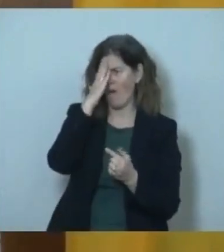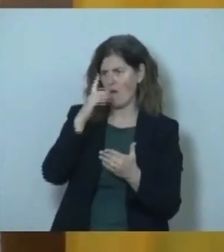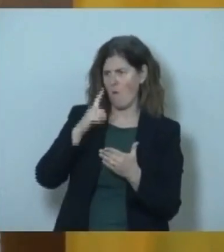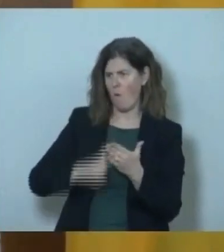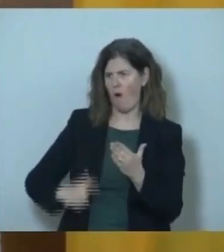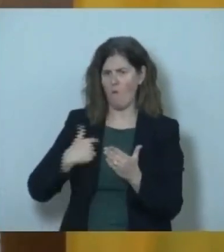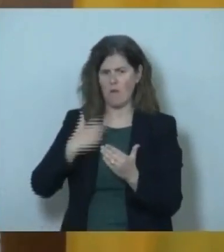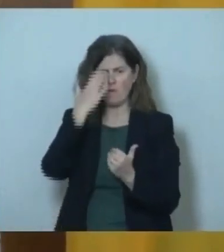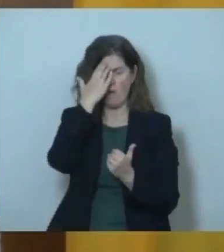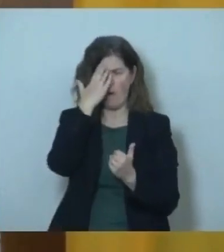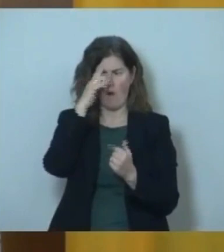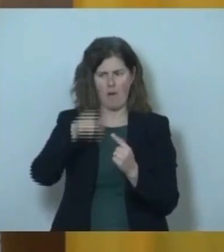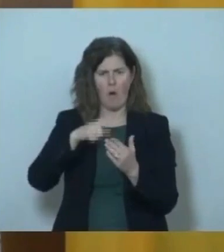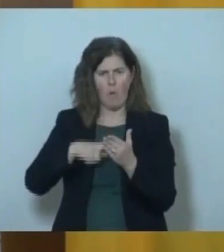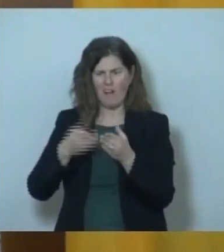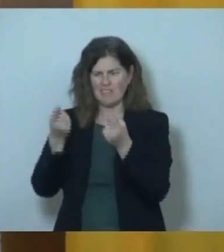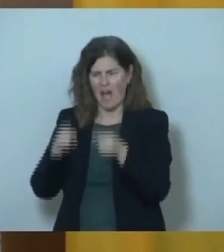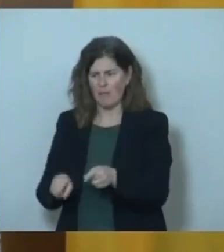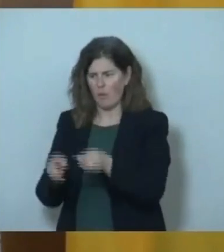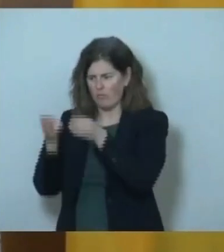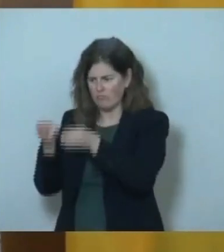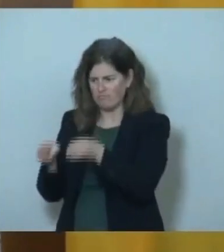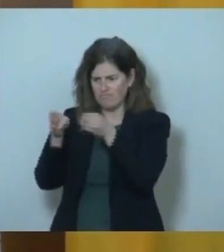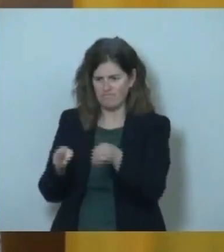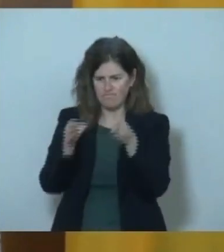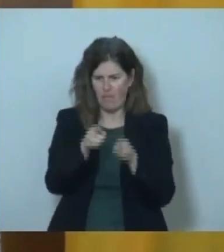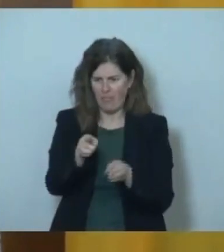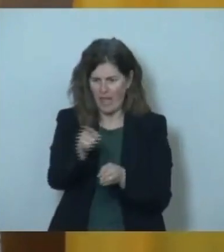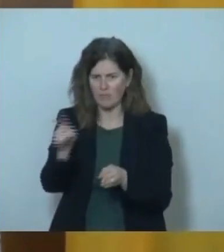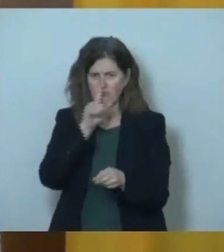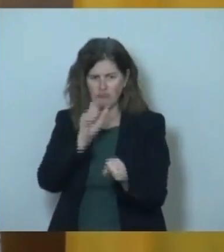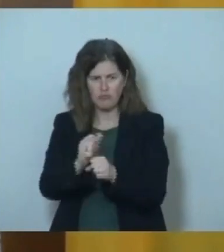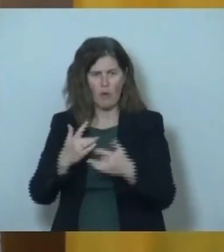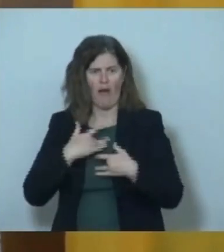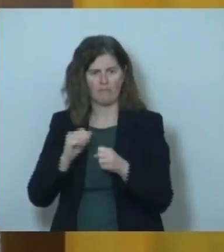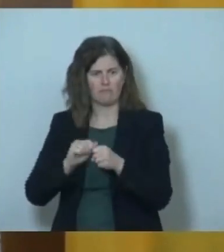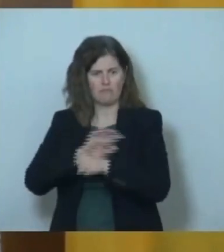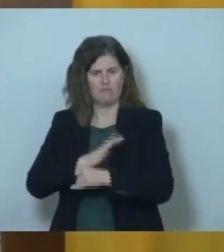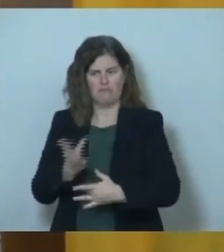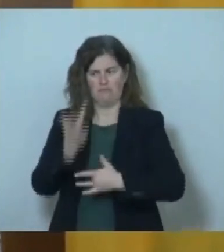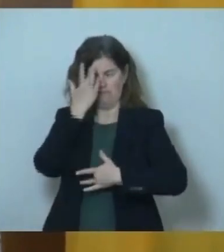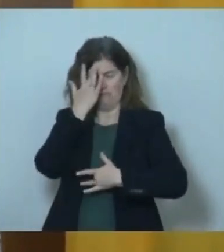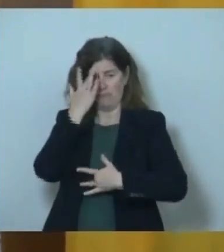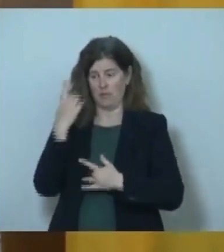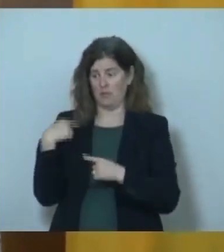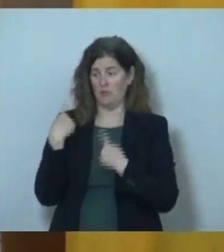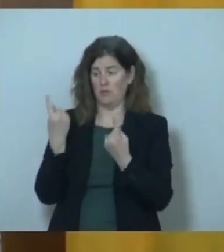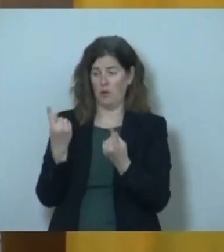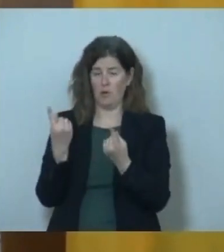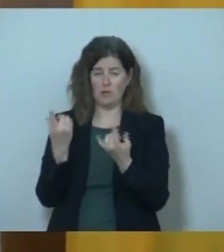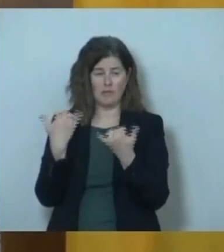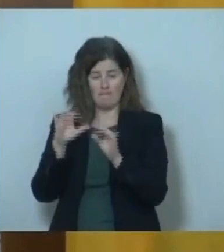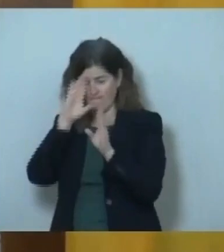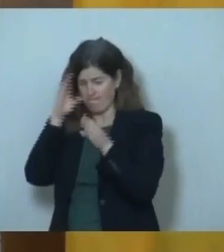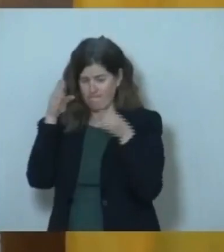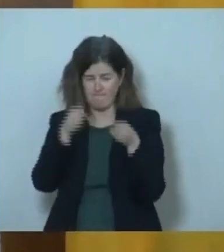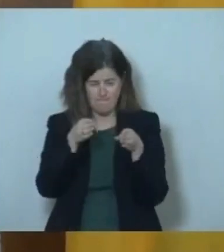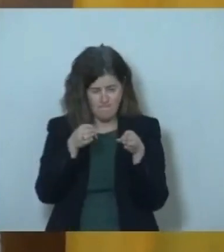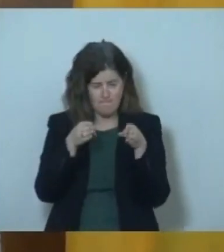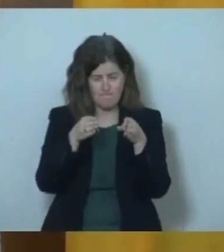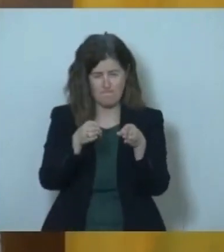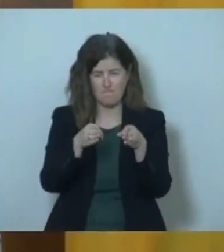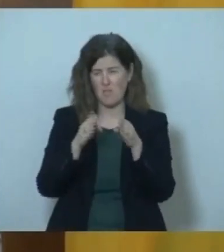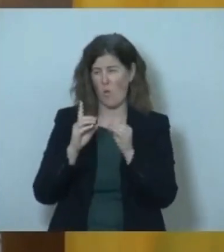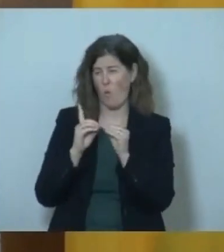happening to individuals who are infected with COVID-19. But at this point, we're going to stay the course. And maybe just one